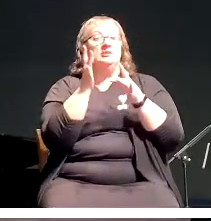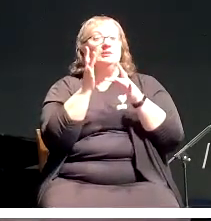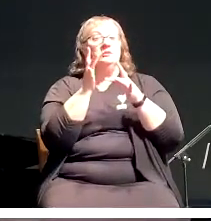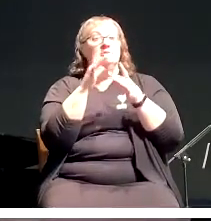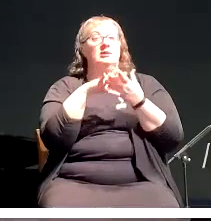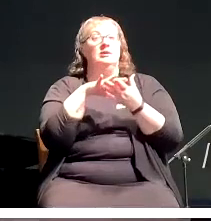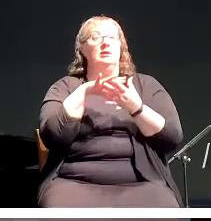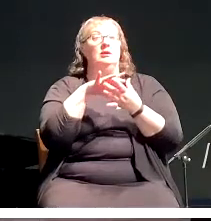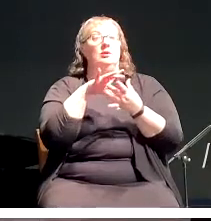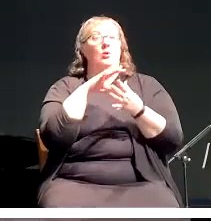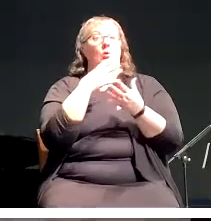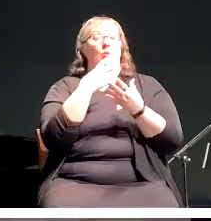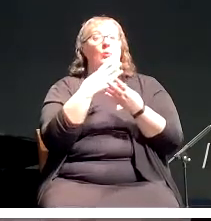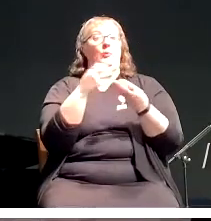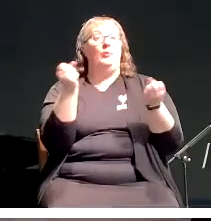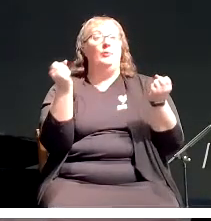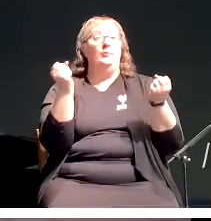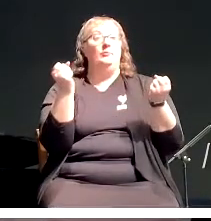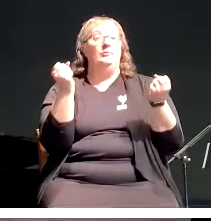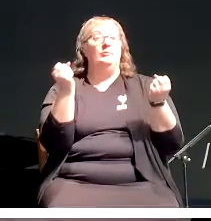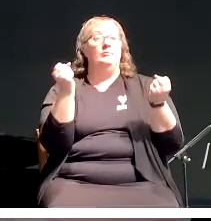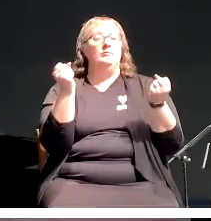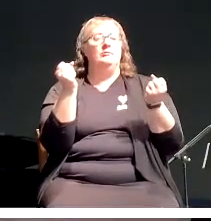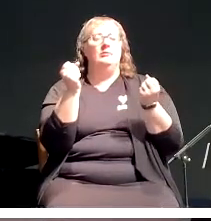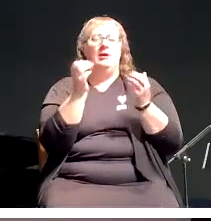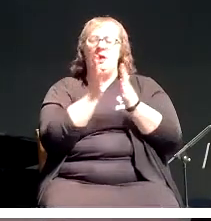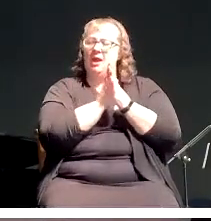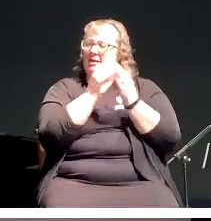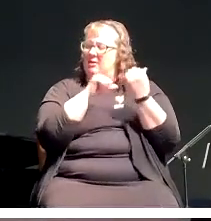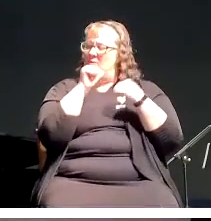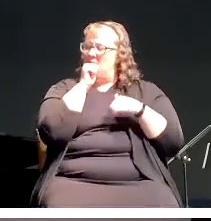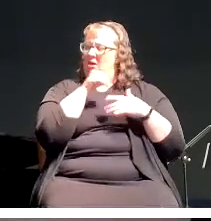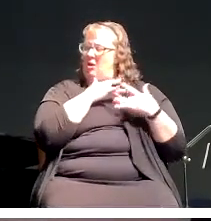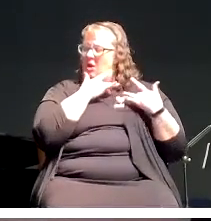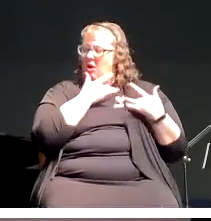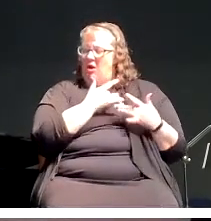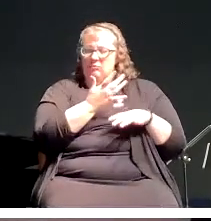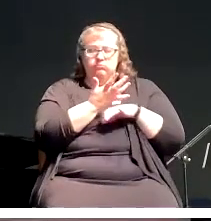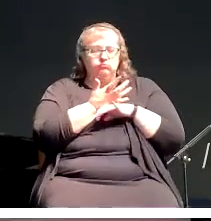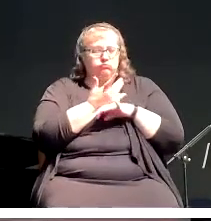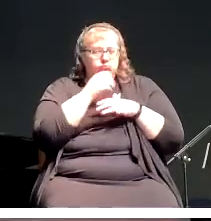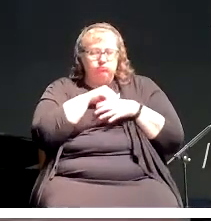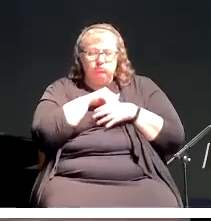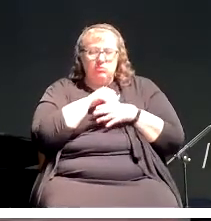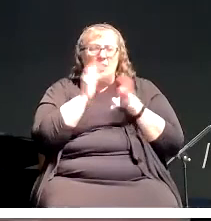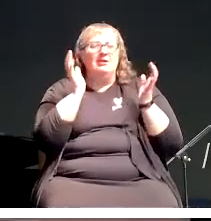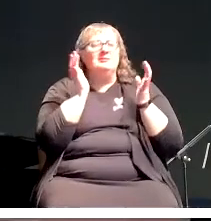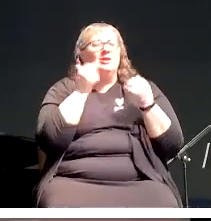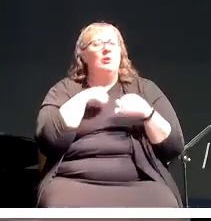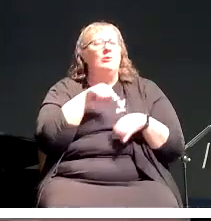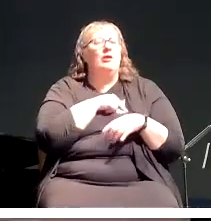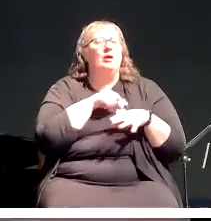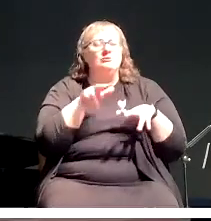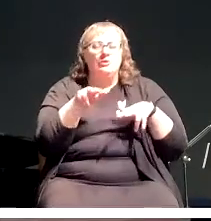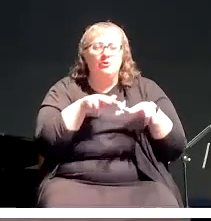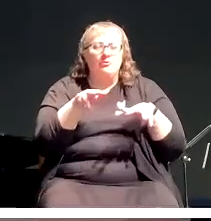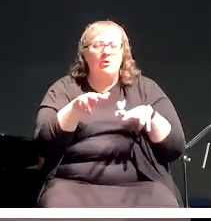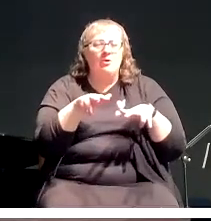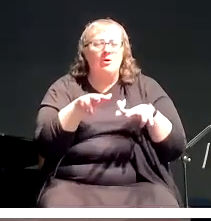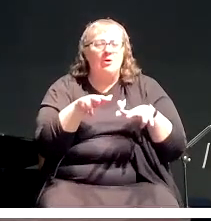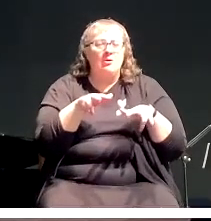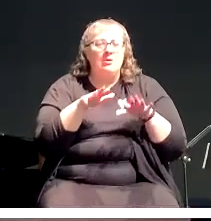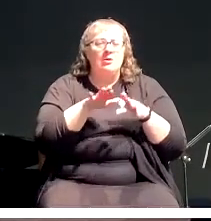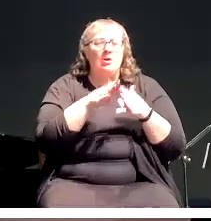their sight. They asked each other, 'Were not our hearts burning within us while he talked with us on the road and opened